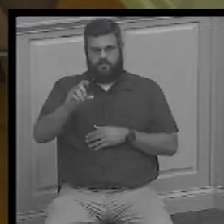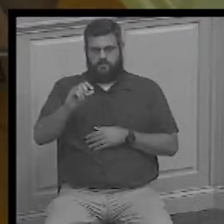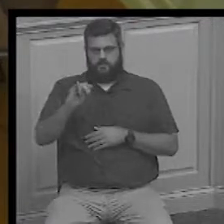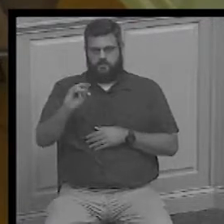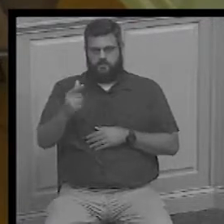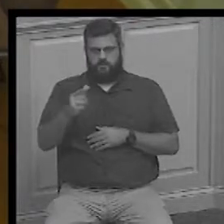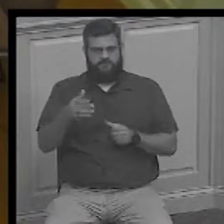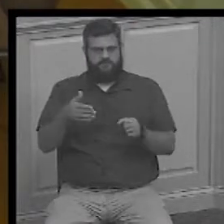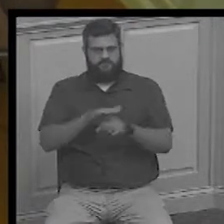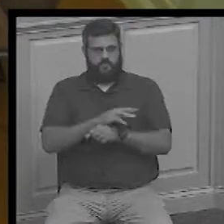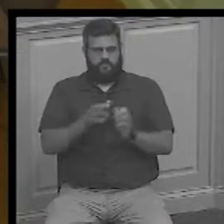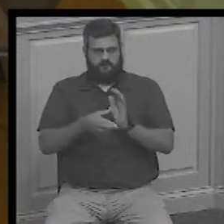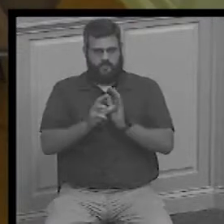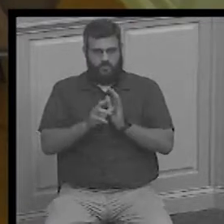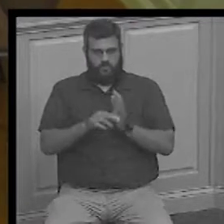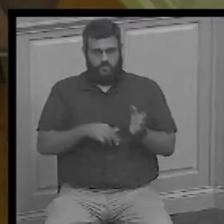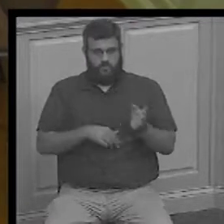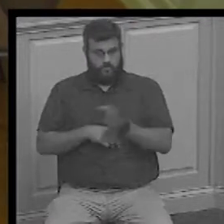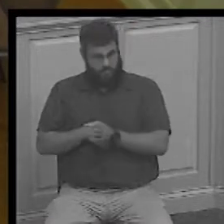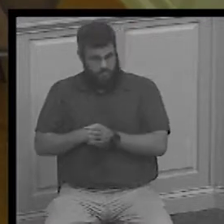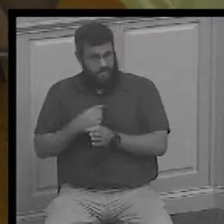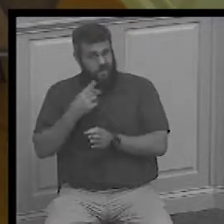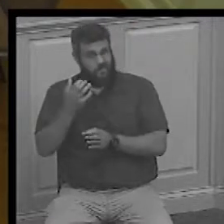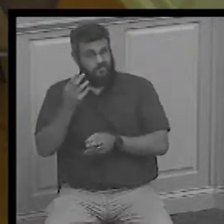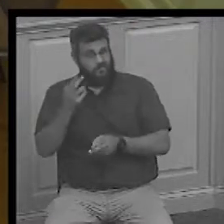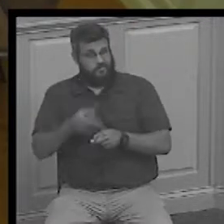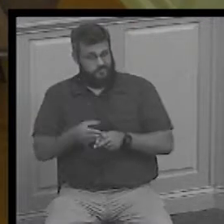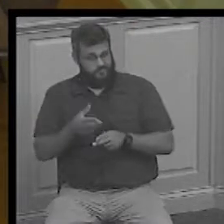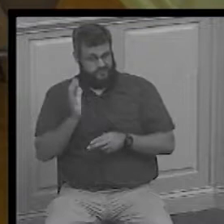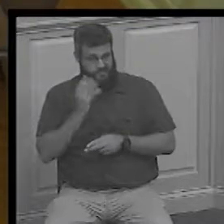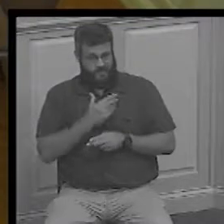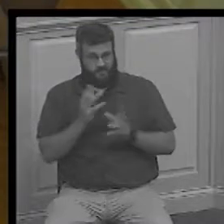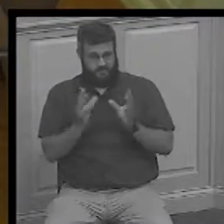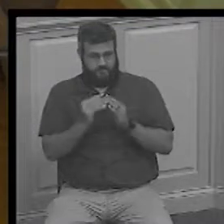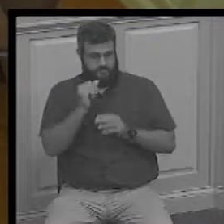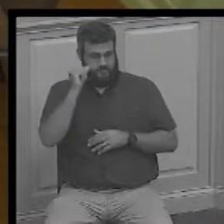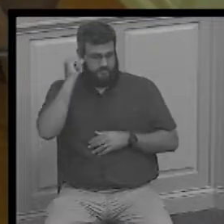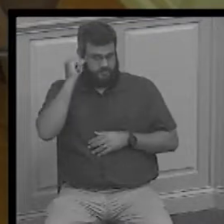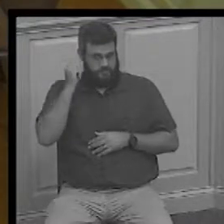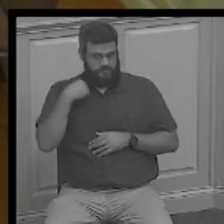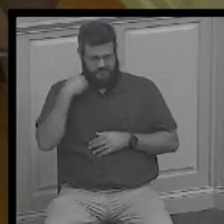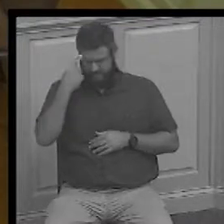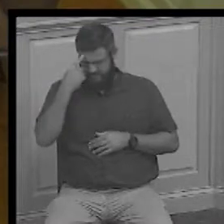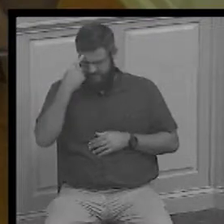you wanted to mention I was just going to mention, at our meeting yesterday, we were just kind of